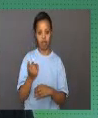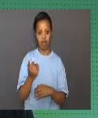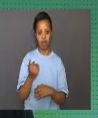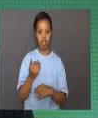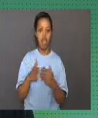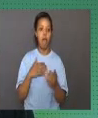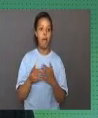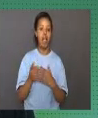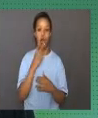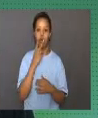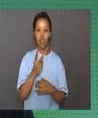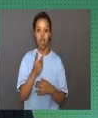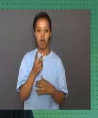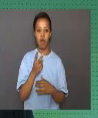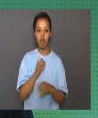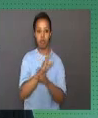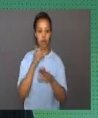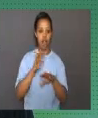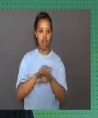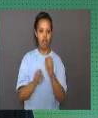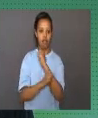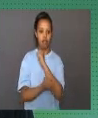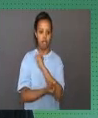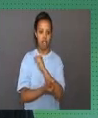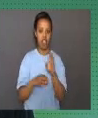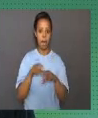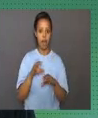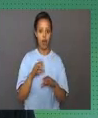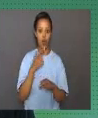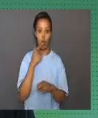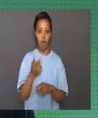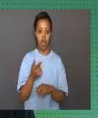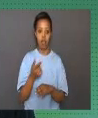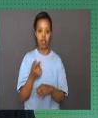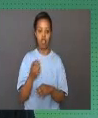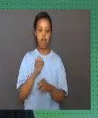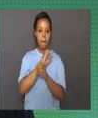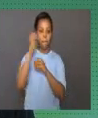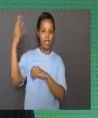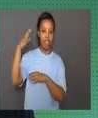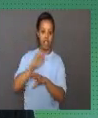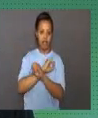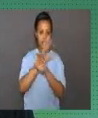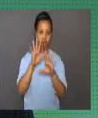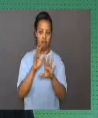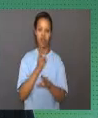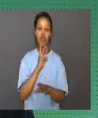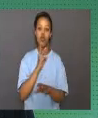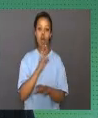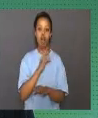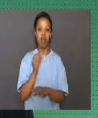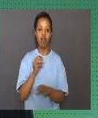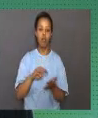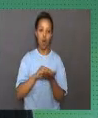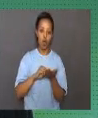light-dependent reactions, light energy from the sun is used to split water